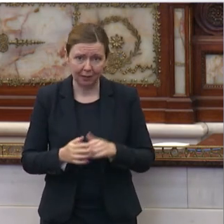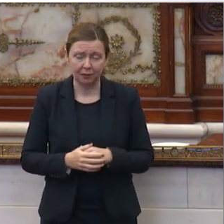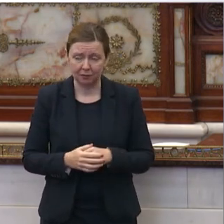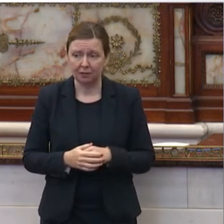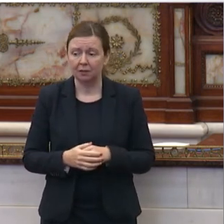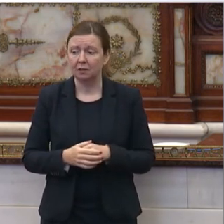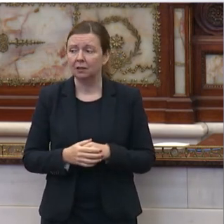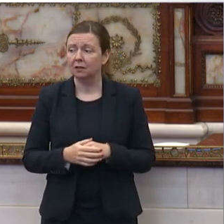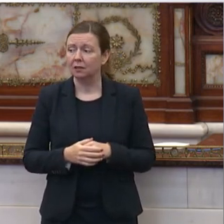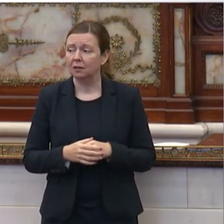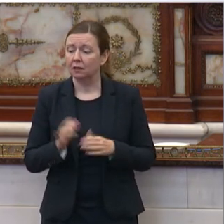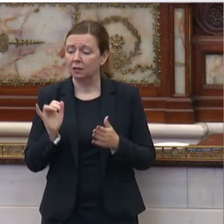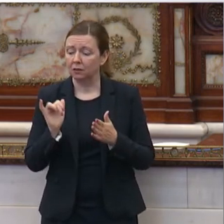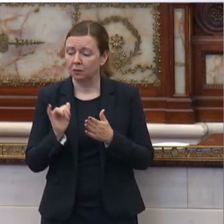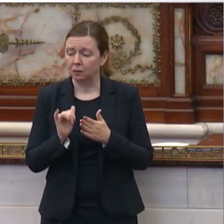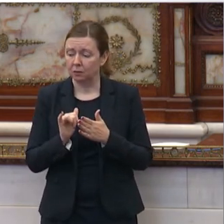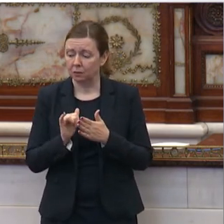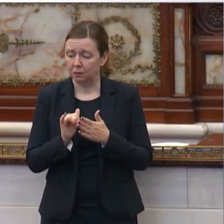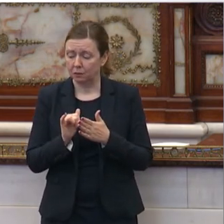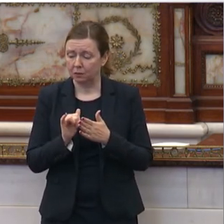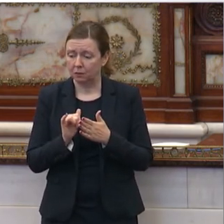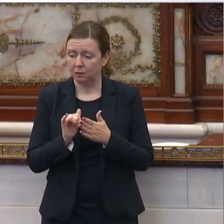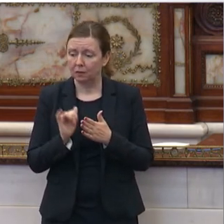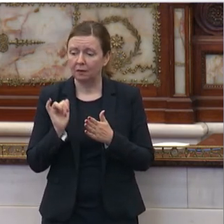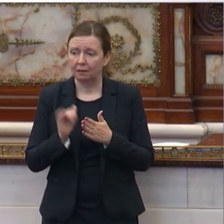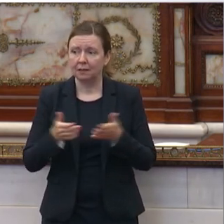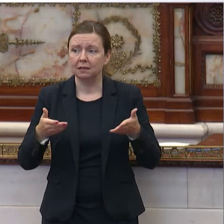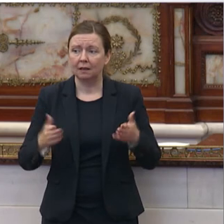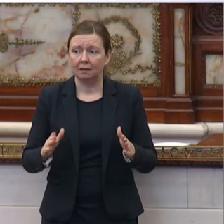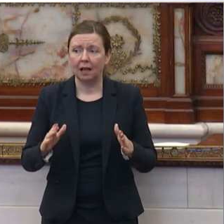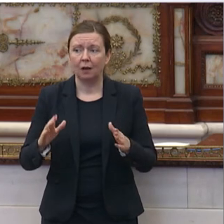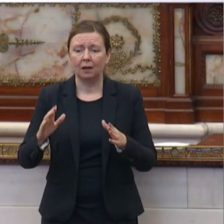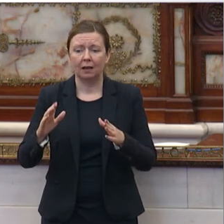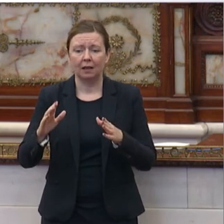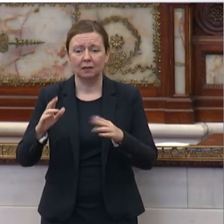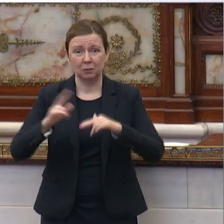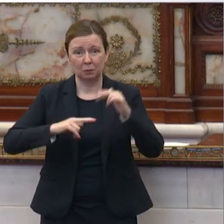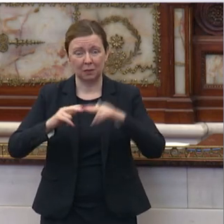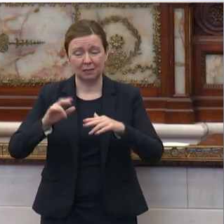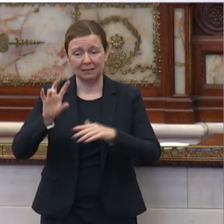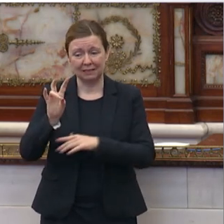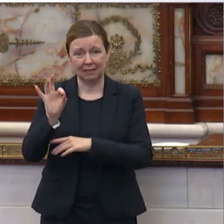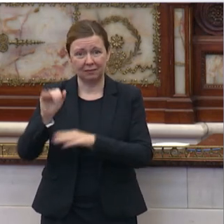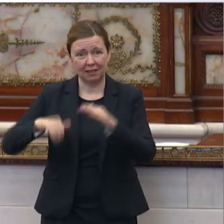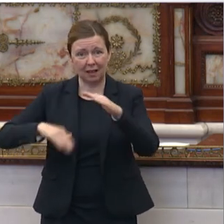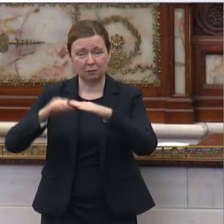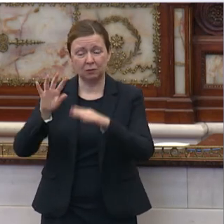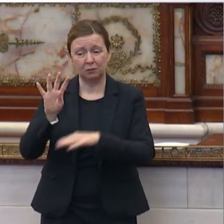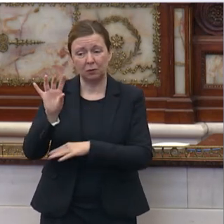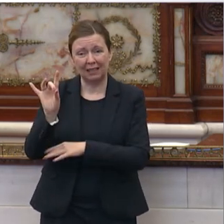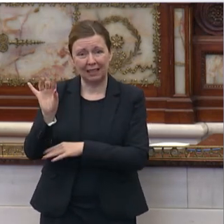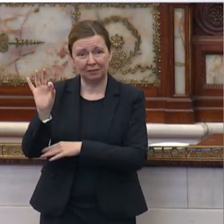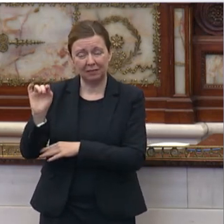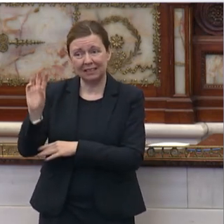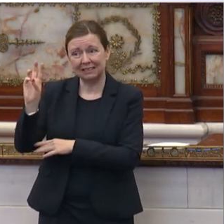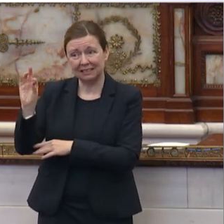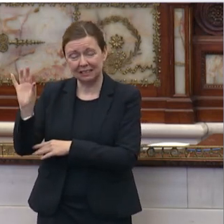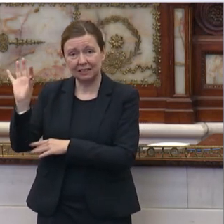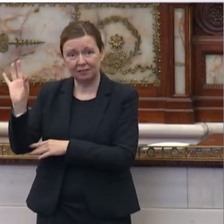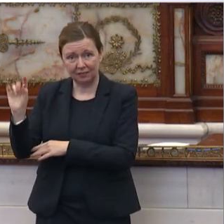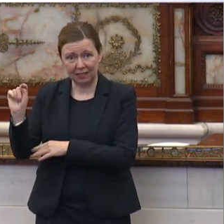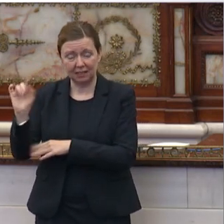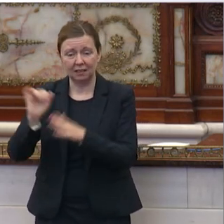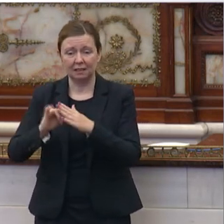this bonus height is allowing developers to build 7 feet up to 48 feet and 60 feet, which is up 6-7